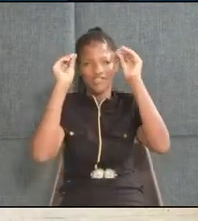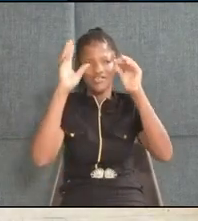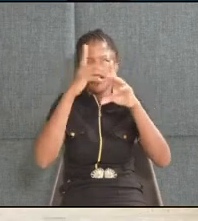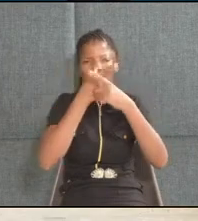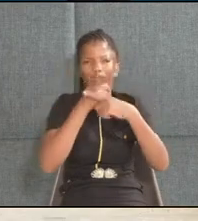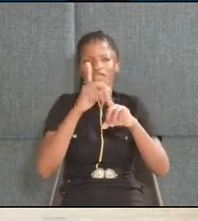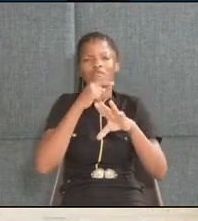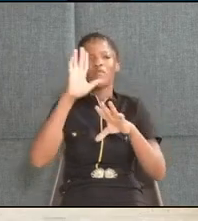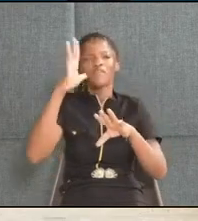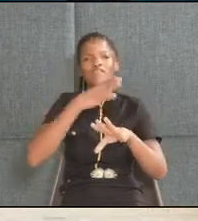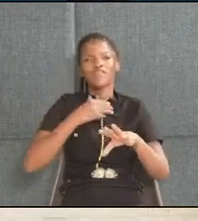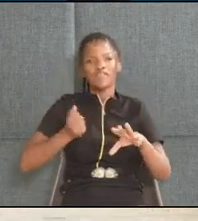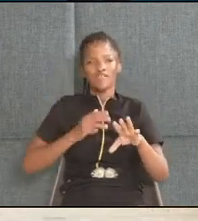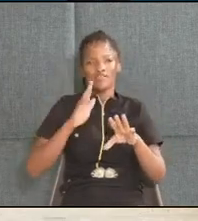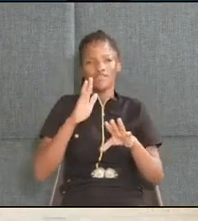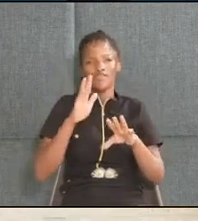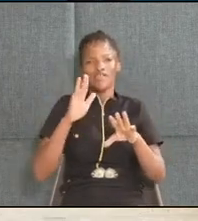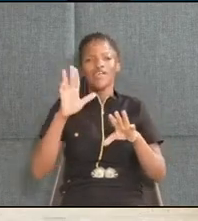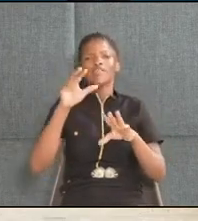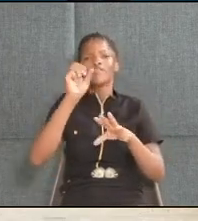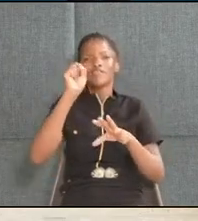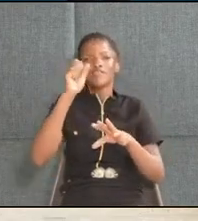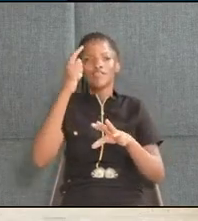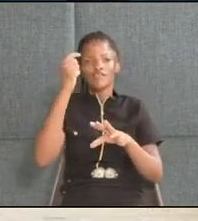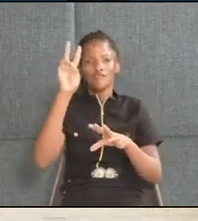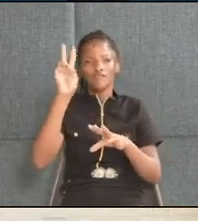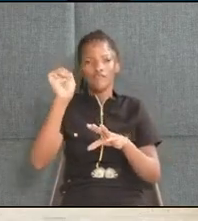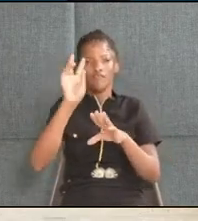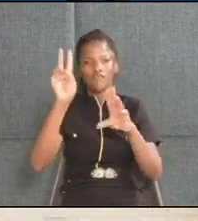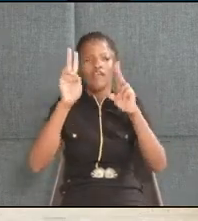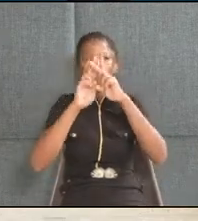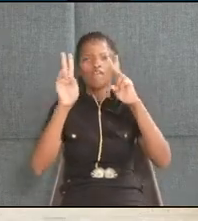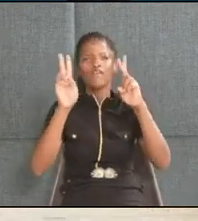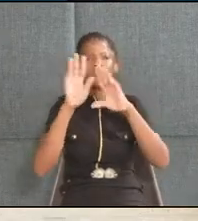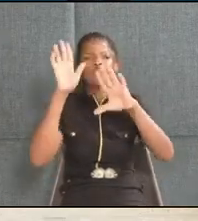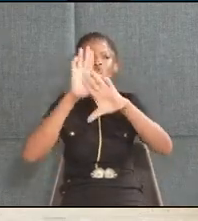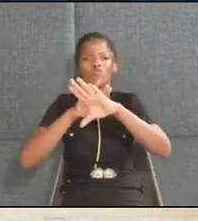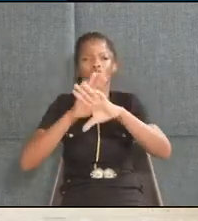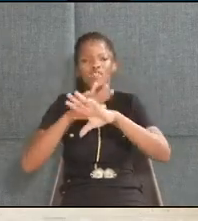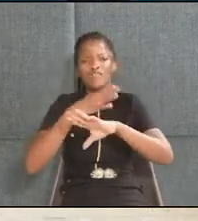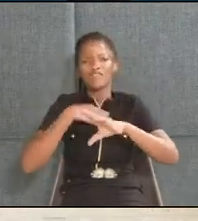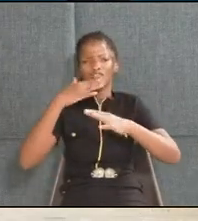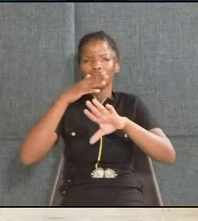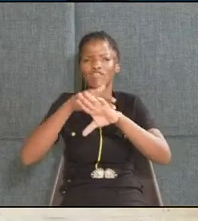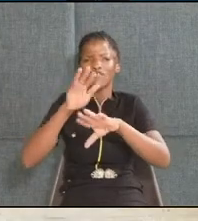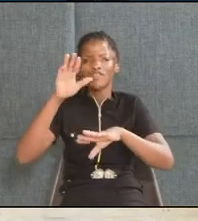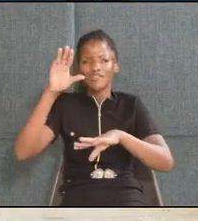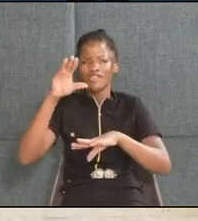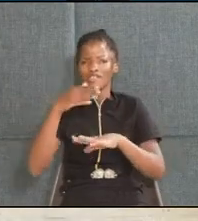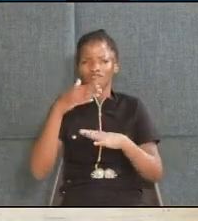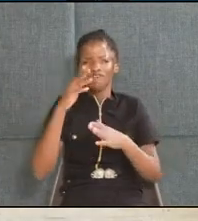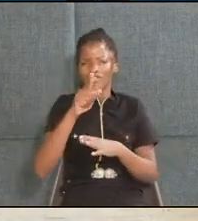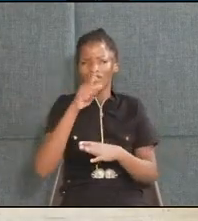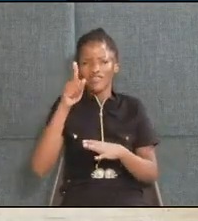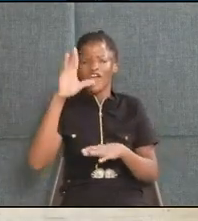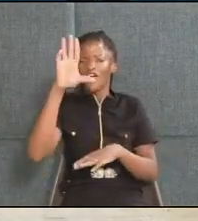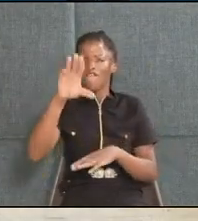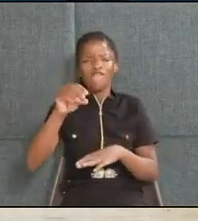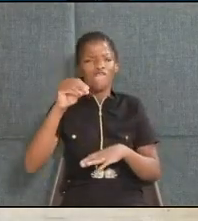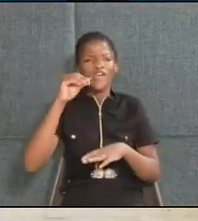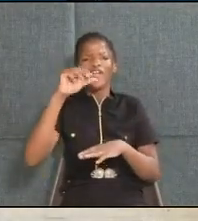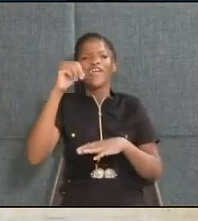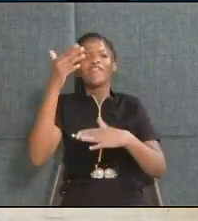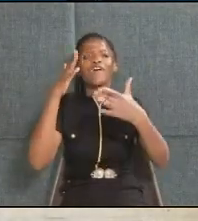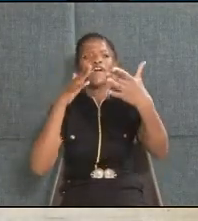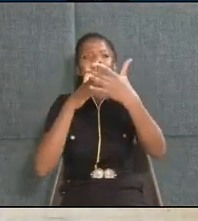girls, Stephen was cool and calm. His calm wisdom meant that the priests and his accusers could not find anything against him. He was